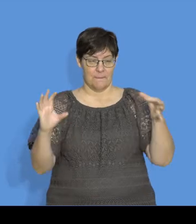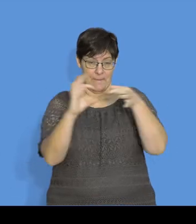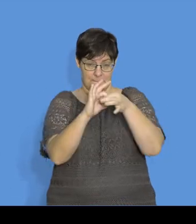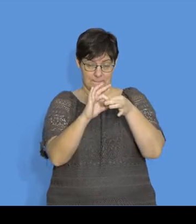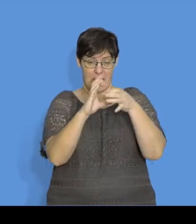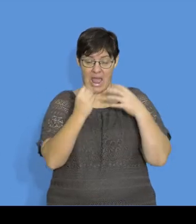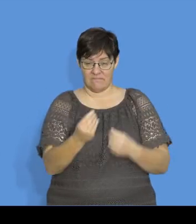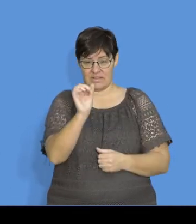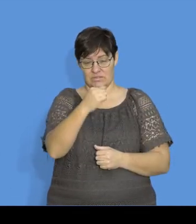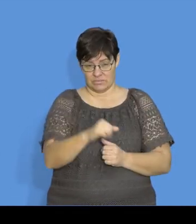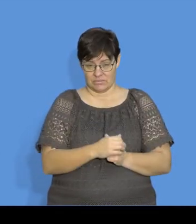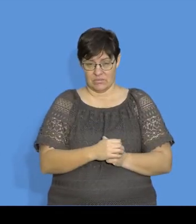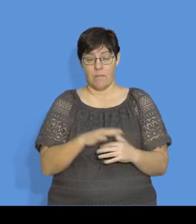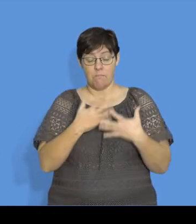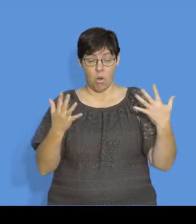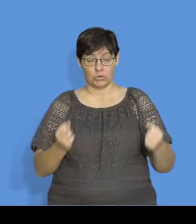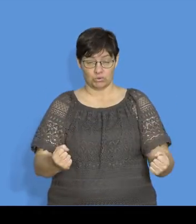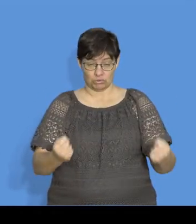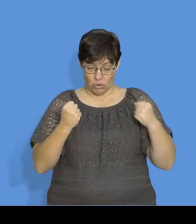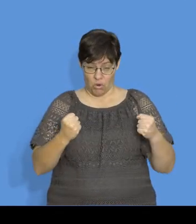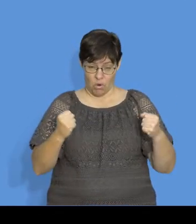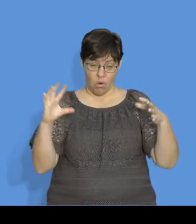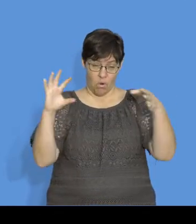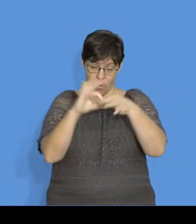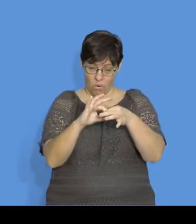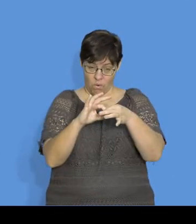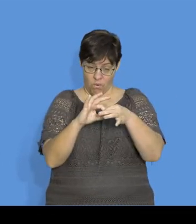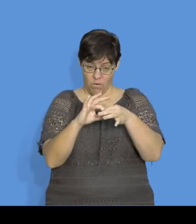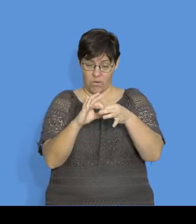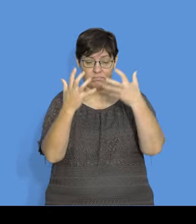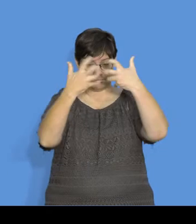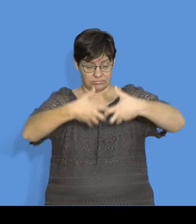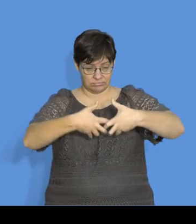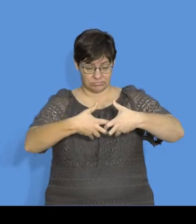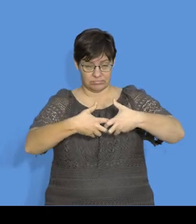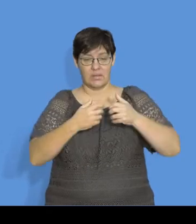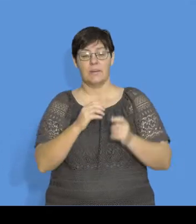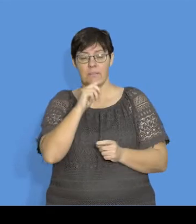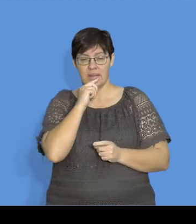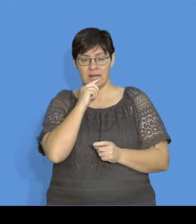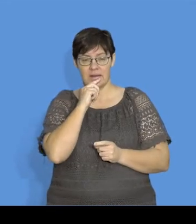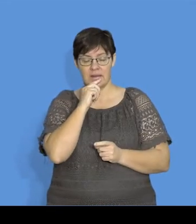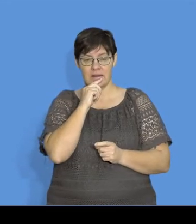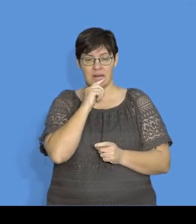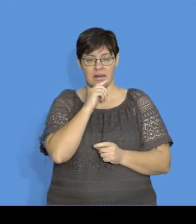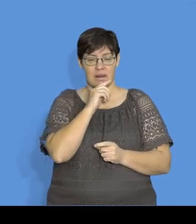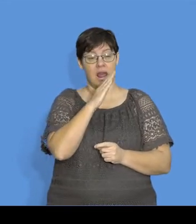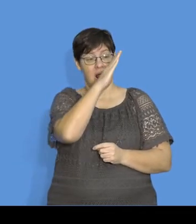association. The stronger the correlation, or the association, the